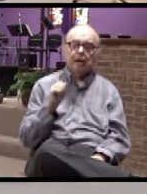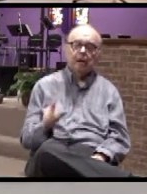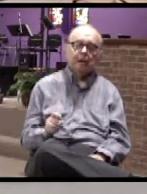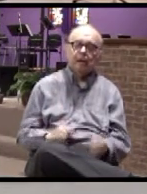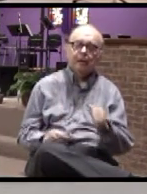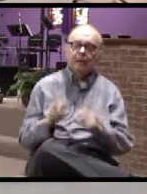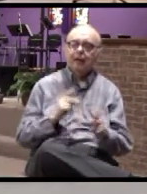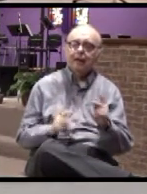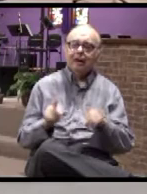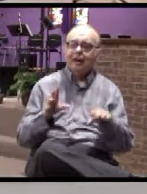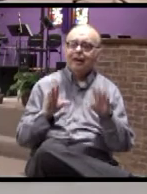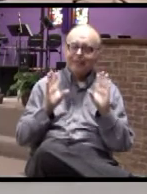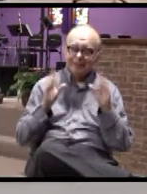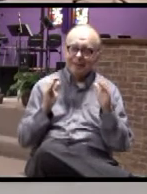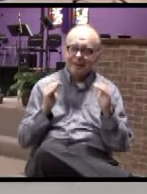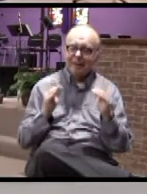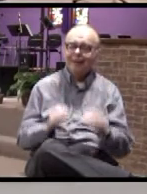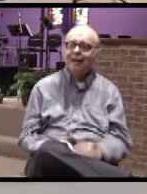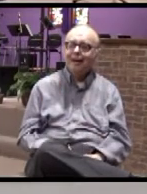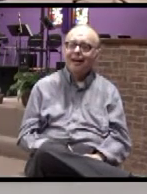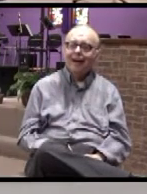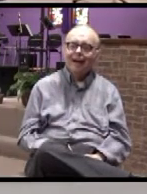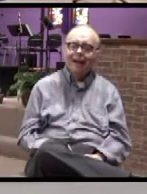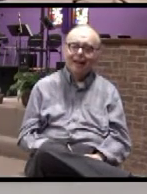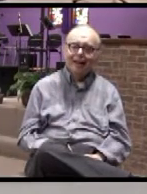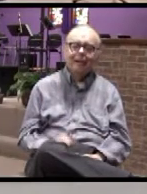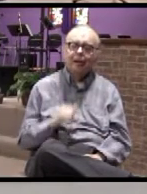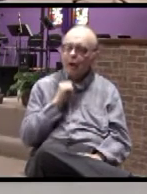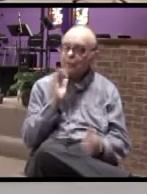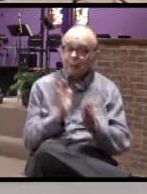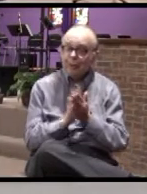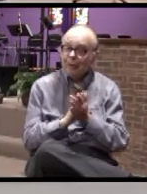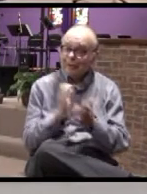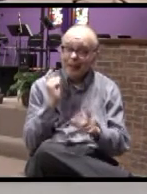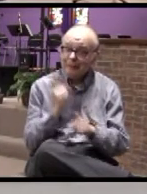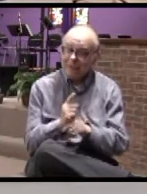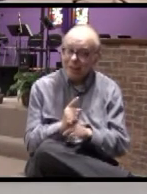are expecting them. Don't clap yet.